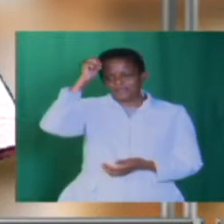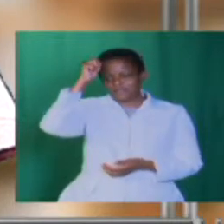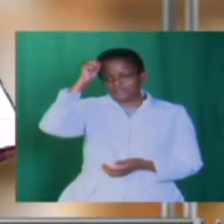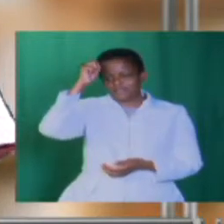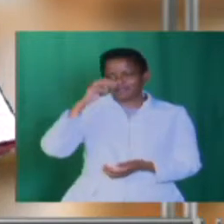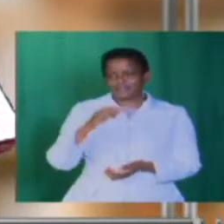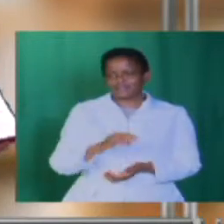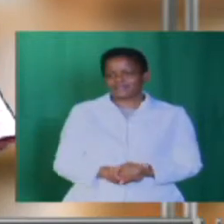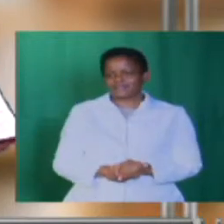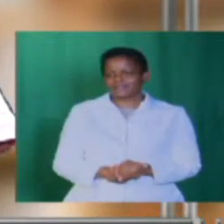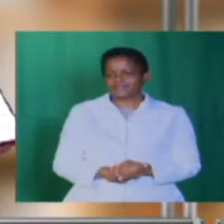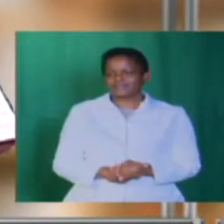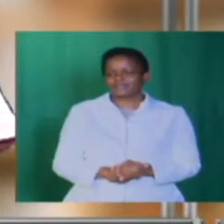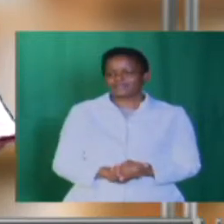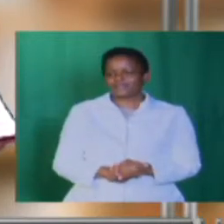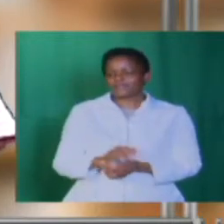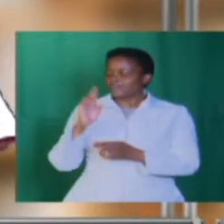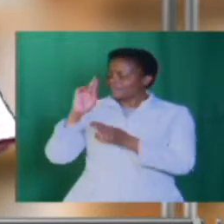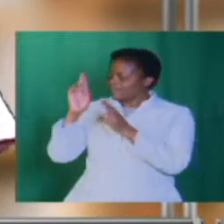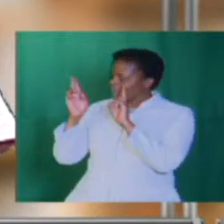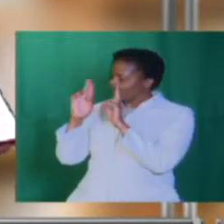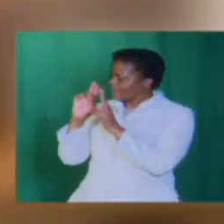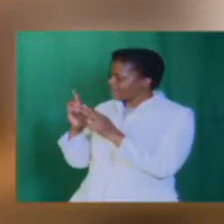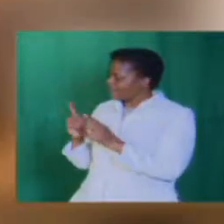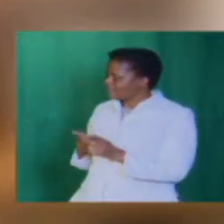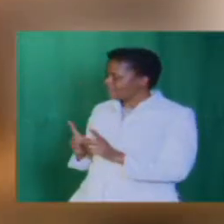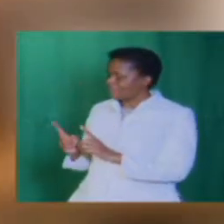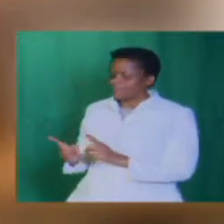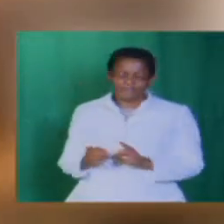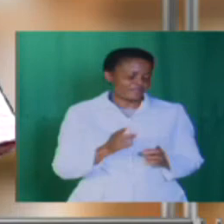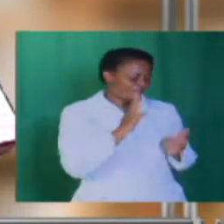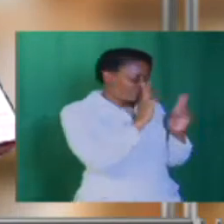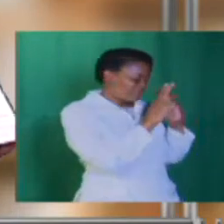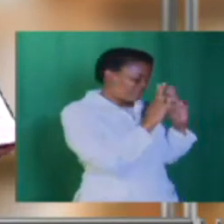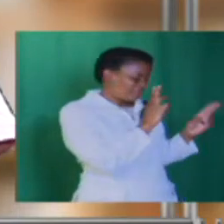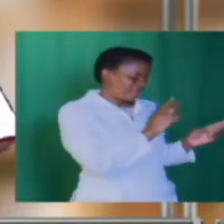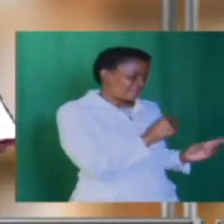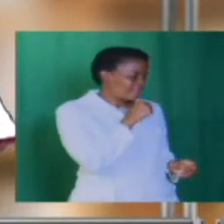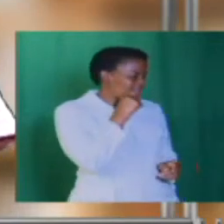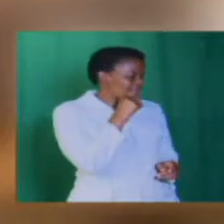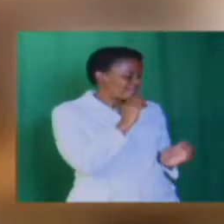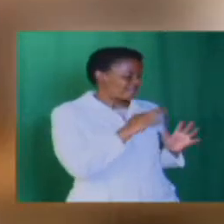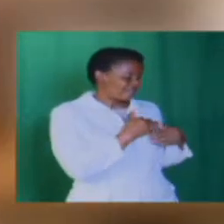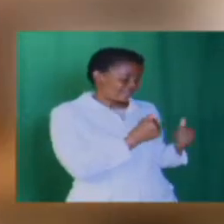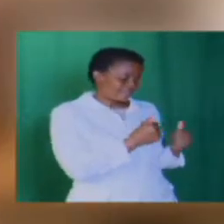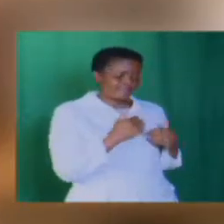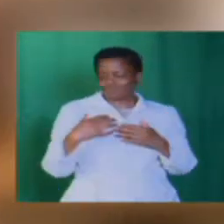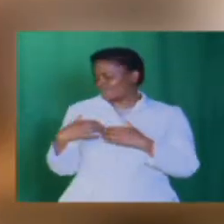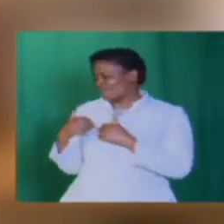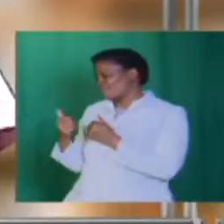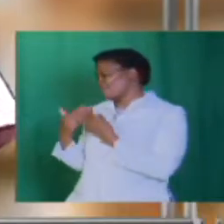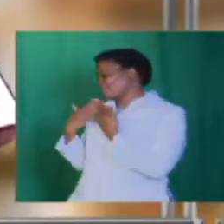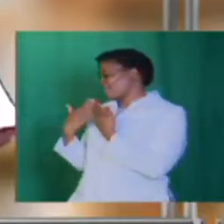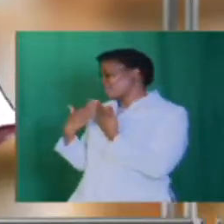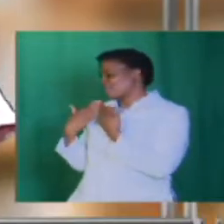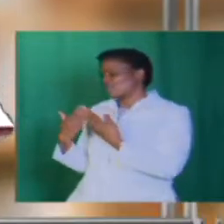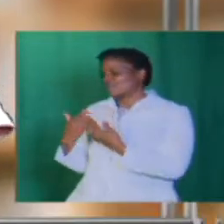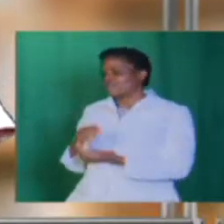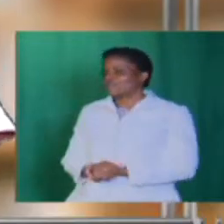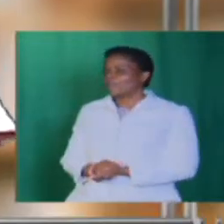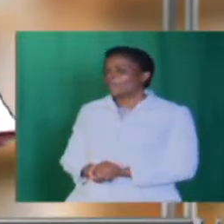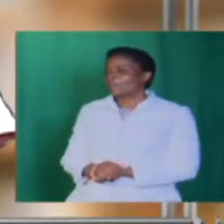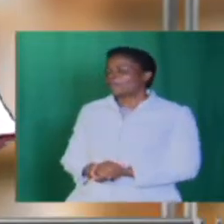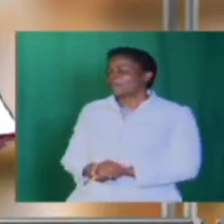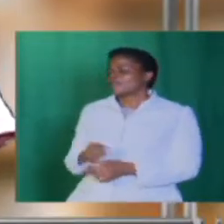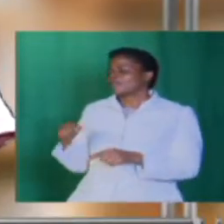Nombumelelo Hadebe. A very good afternoon, ma'am. Good afternoon, Lerato. How are you? I'm all right. How are you? I'm good, thank you. So what are